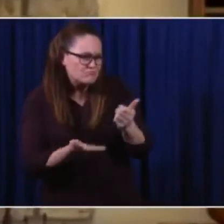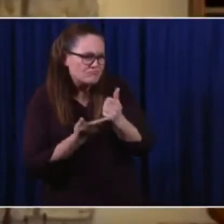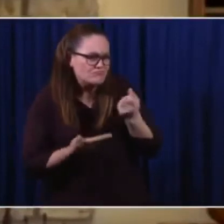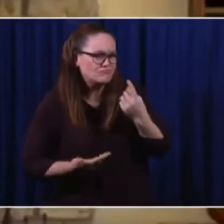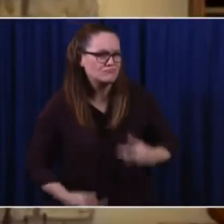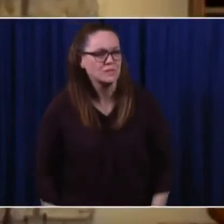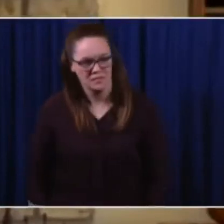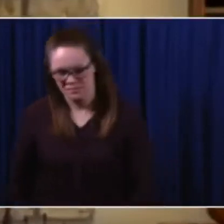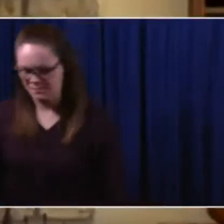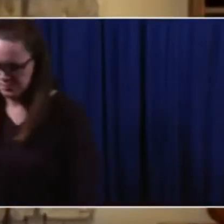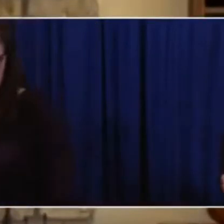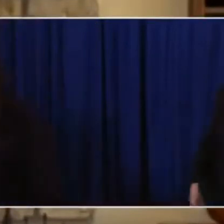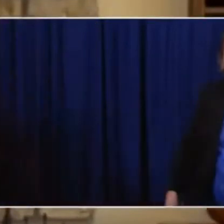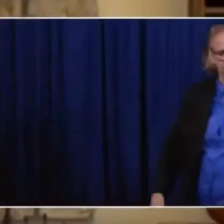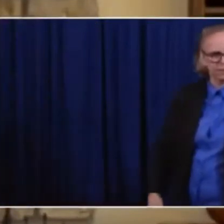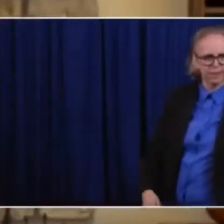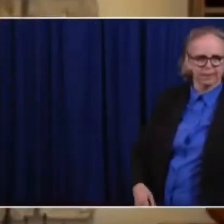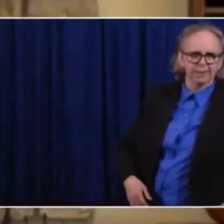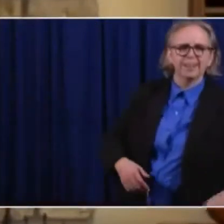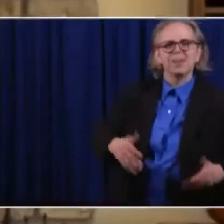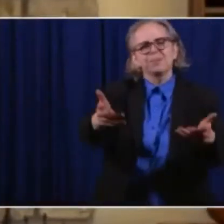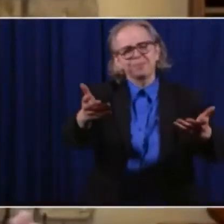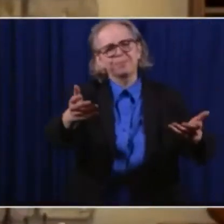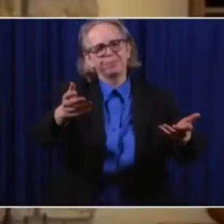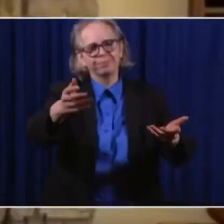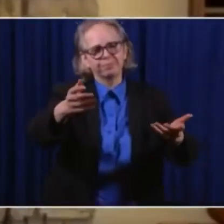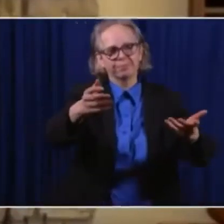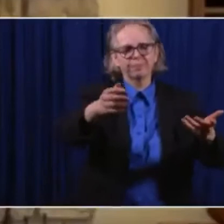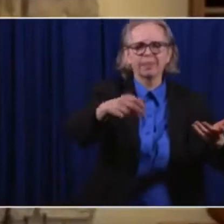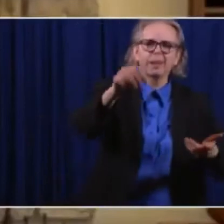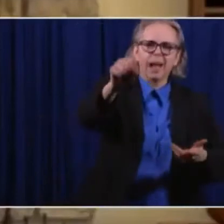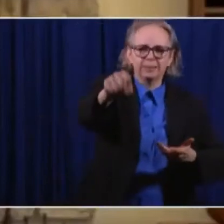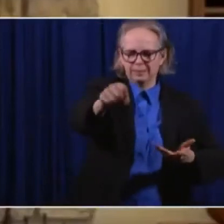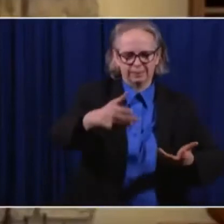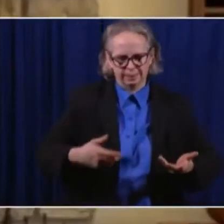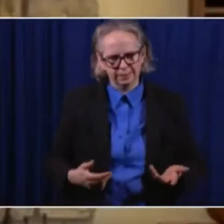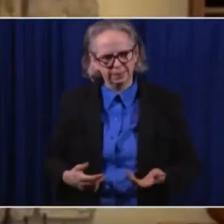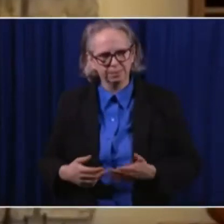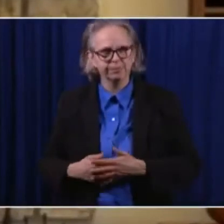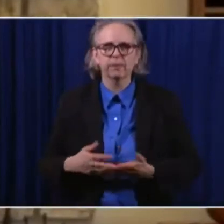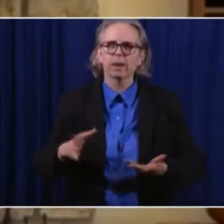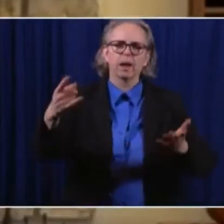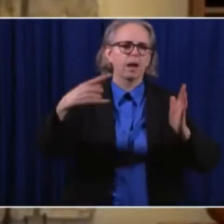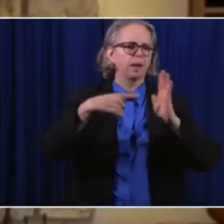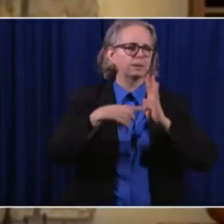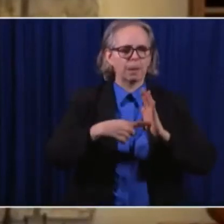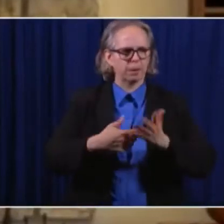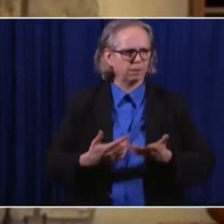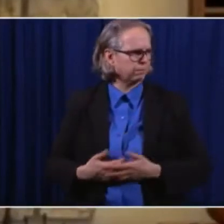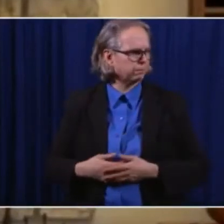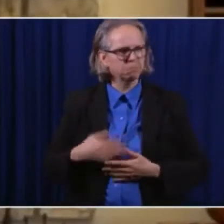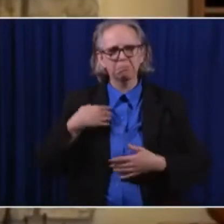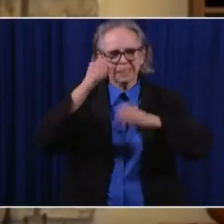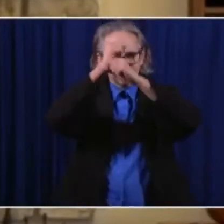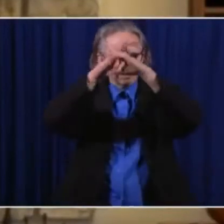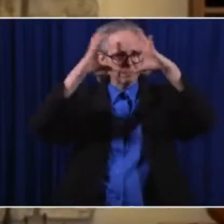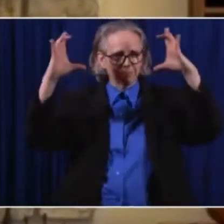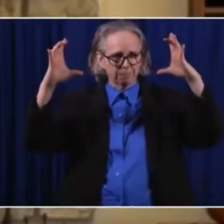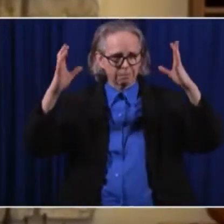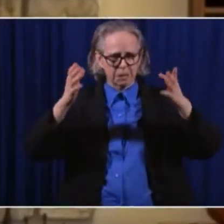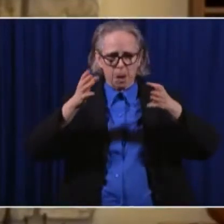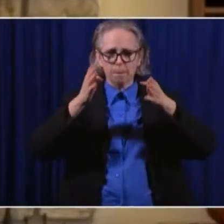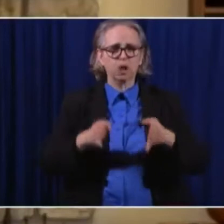down the road on, 71 or 70 or wherever, and it's past 10 o'clock. We're